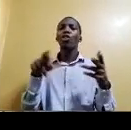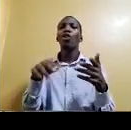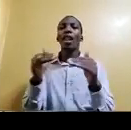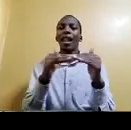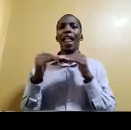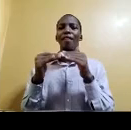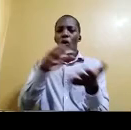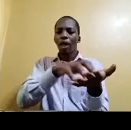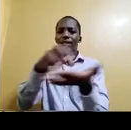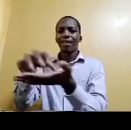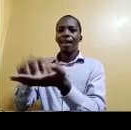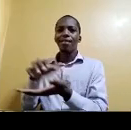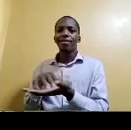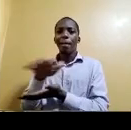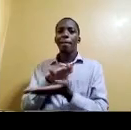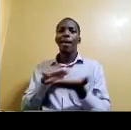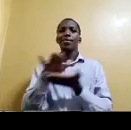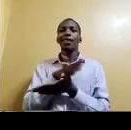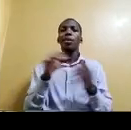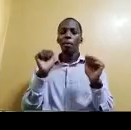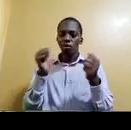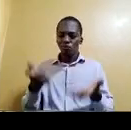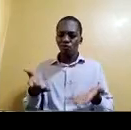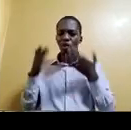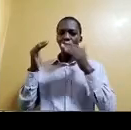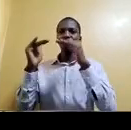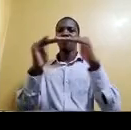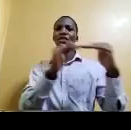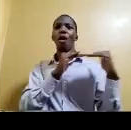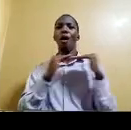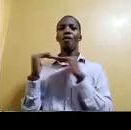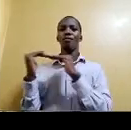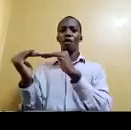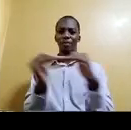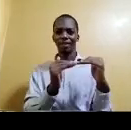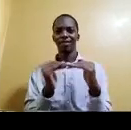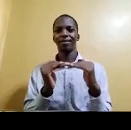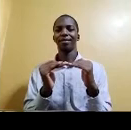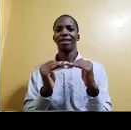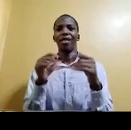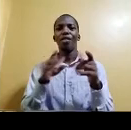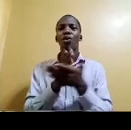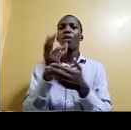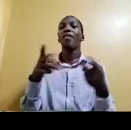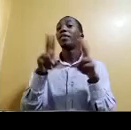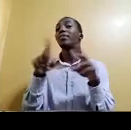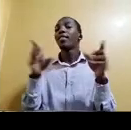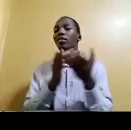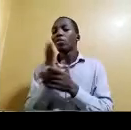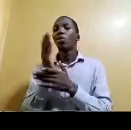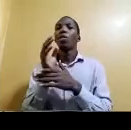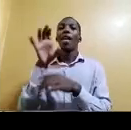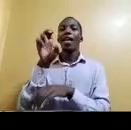the conformity. This will be done through various programs. Nowadays, the European Union and the OECD are